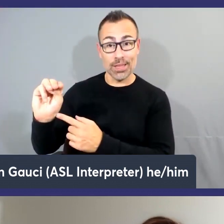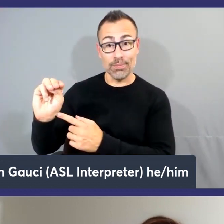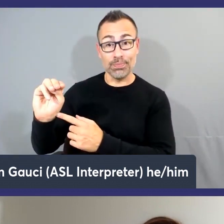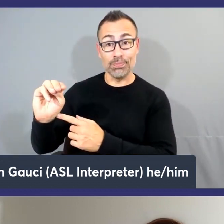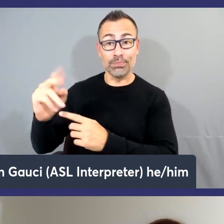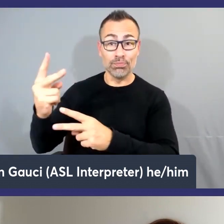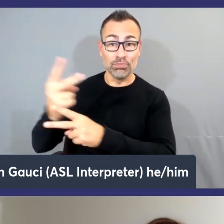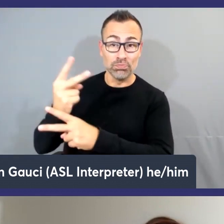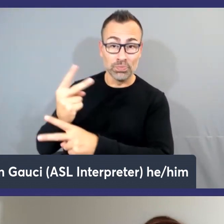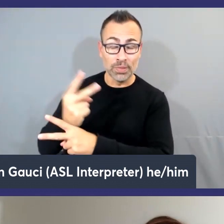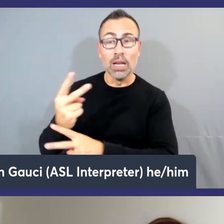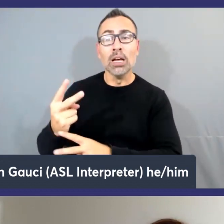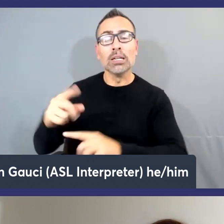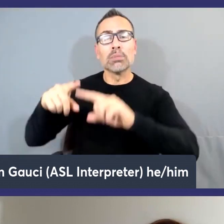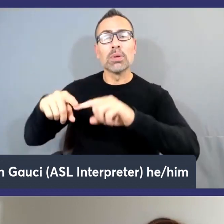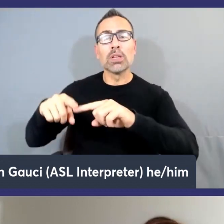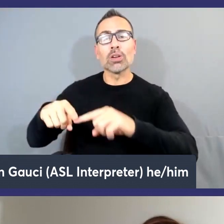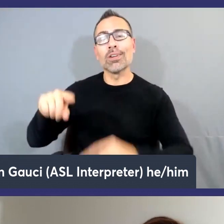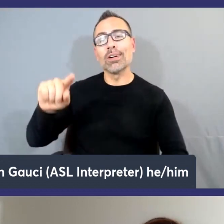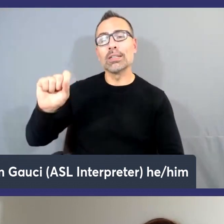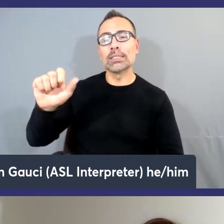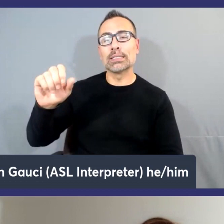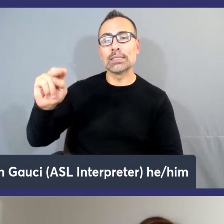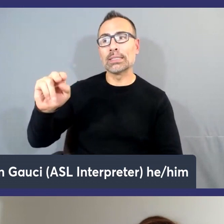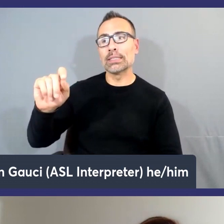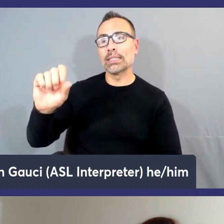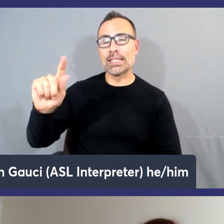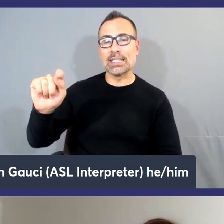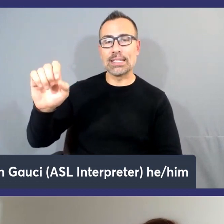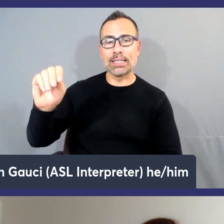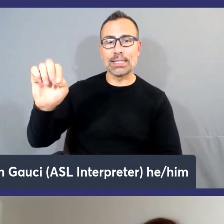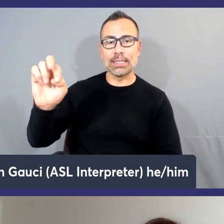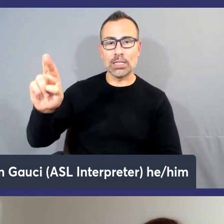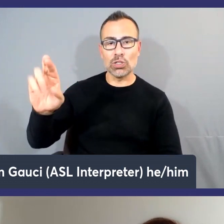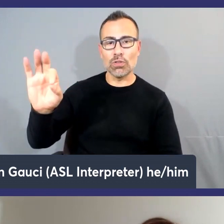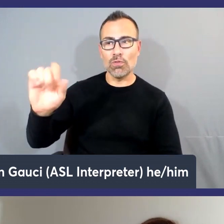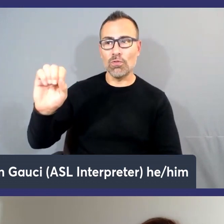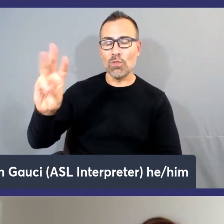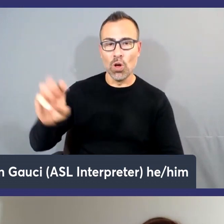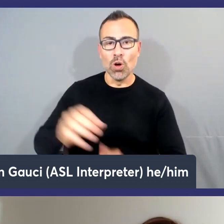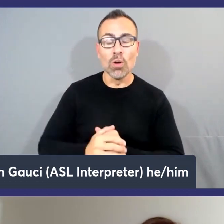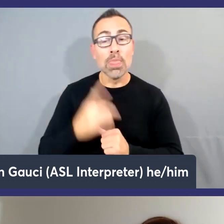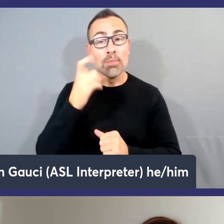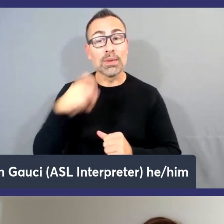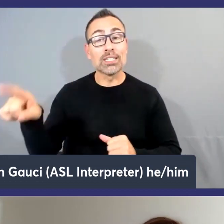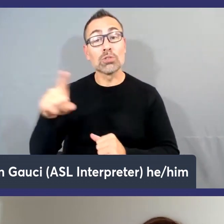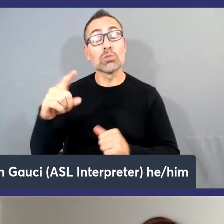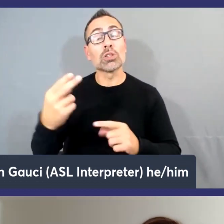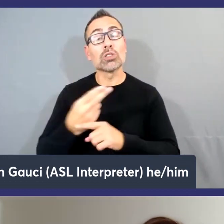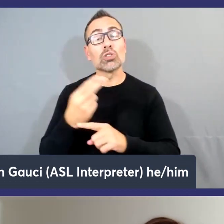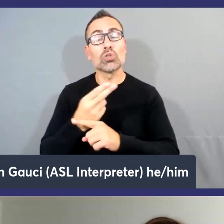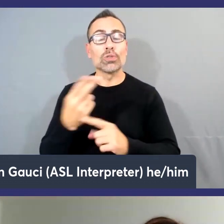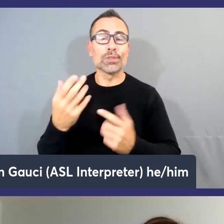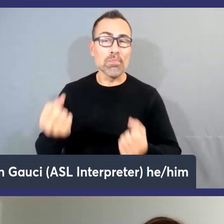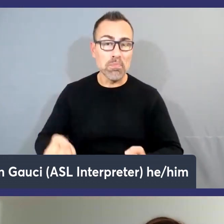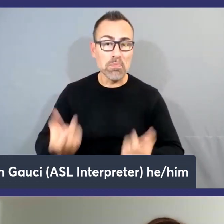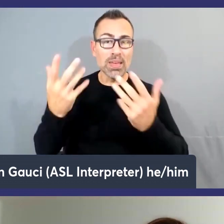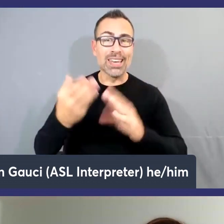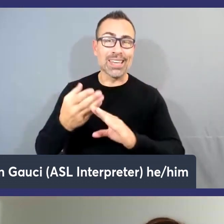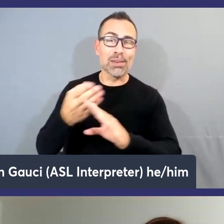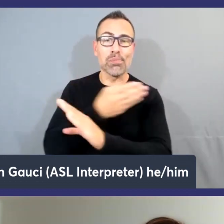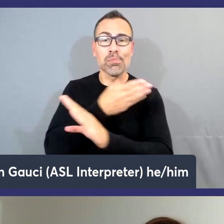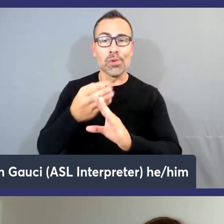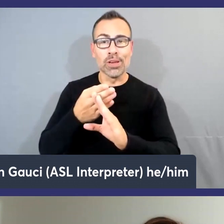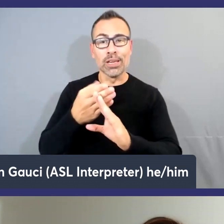with a pre-trained model available in TensorFlow Hub, because the research community has created many pre-trained models. And these pre-trained